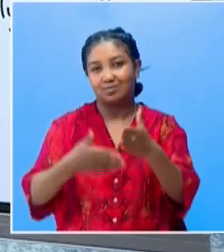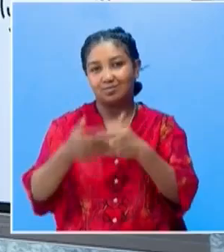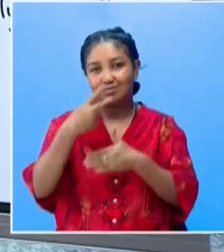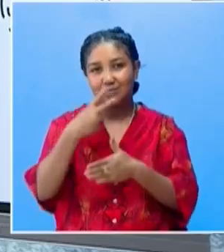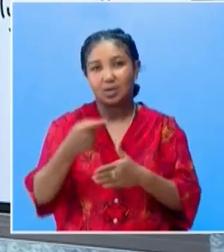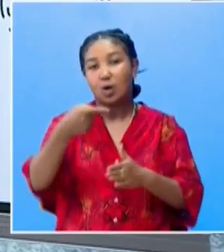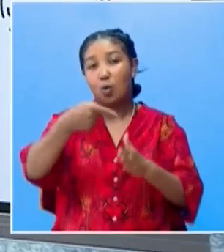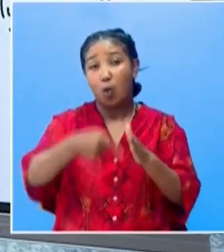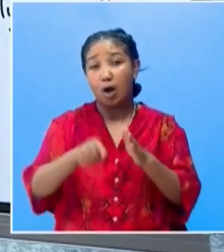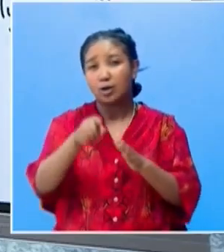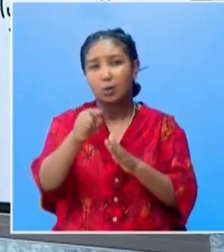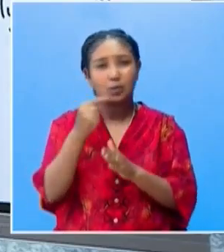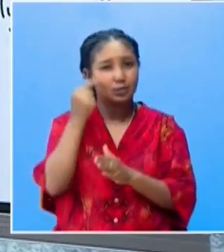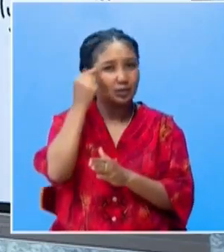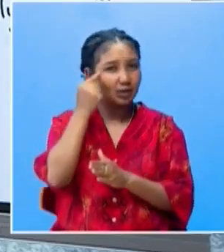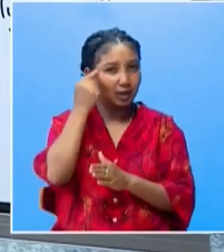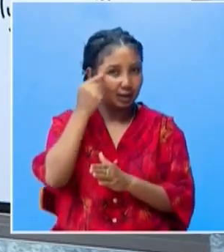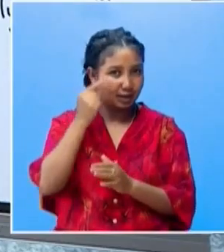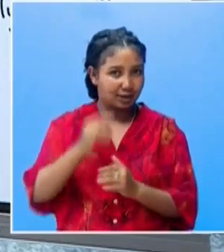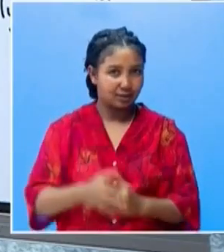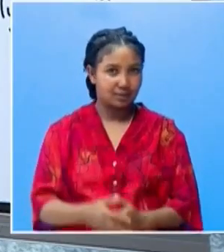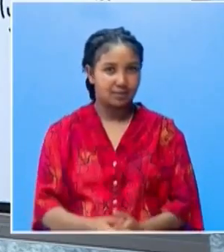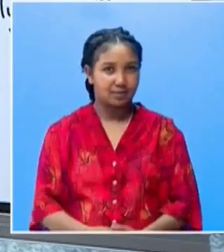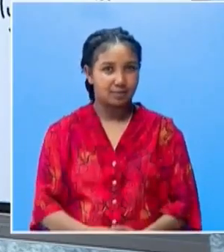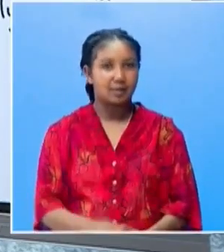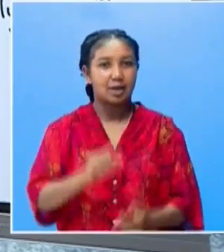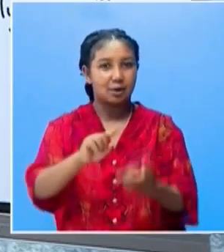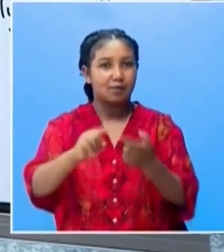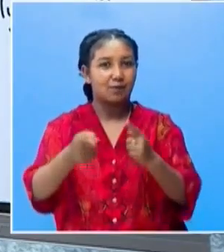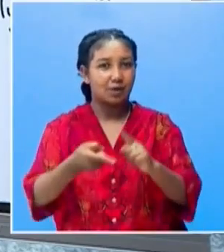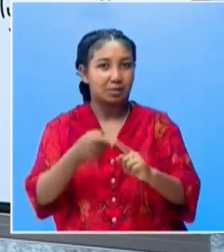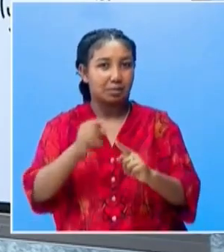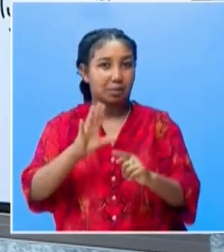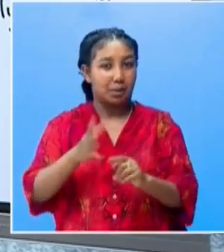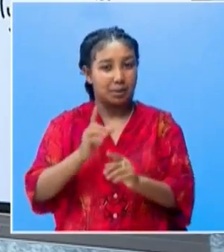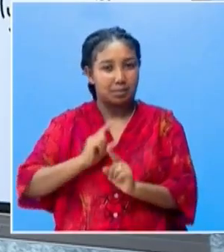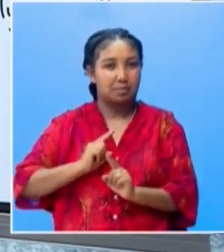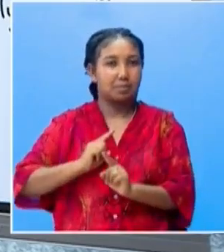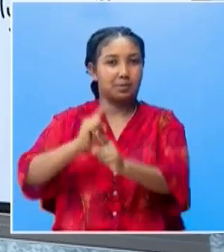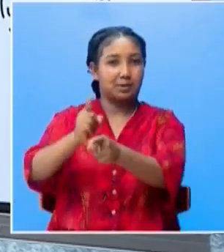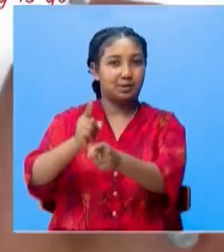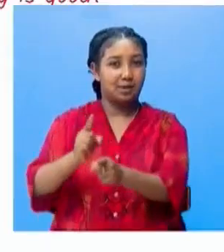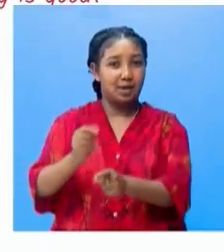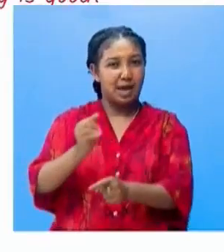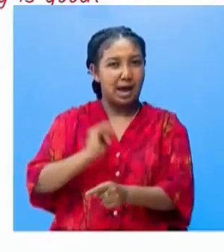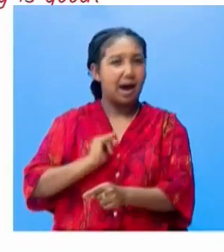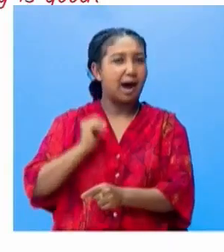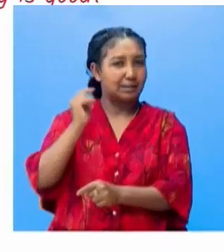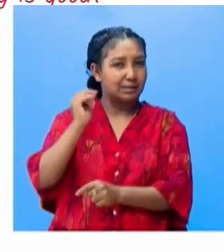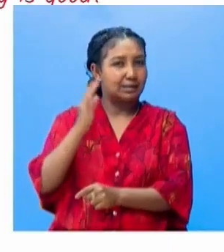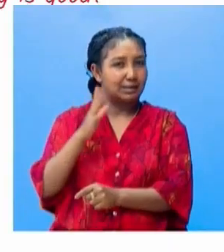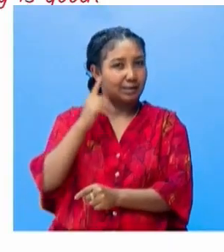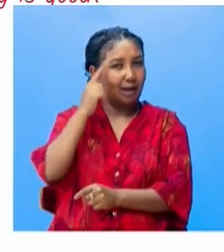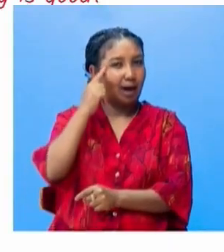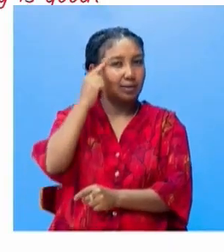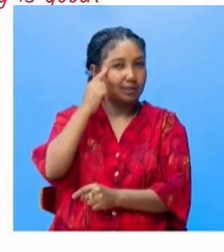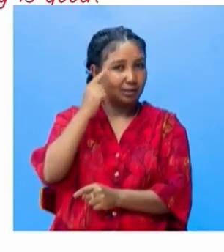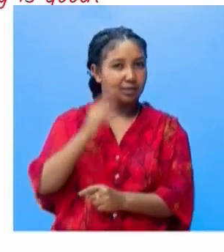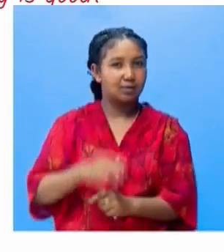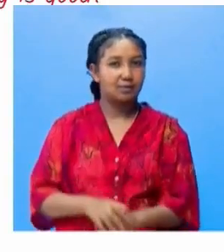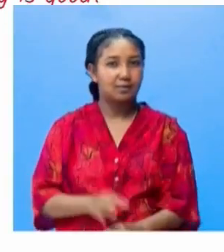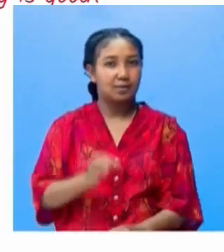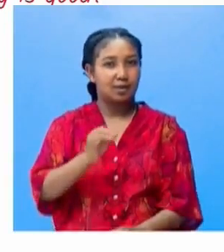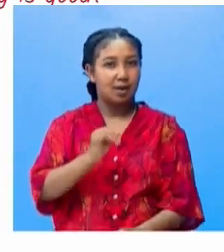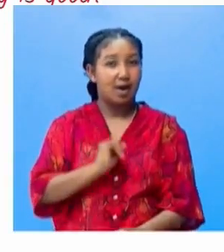do you think? Then your friend might reply like this. I think, you see?